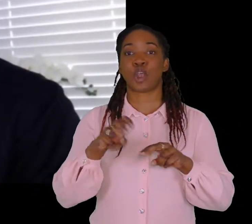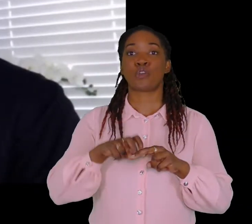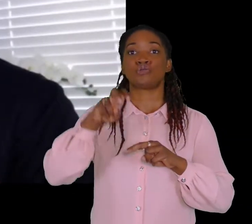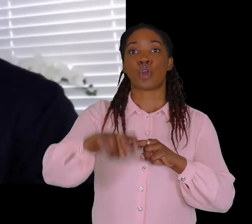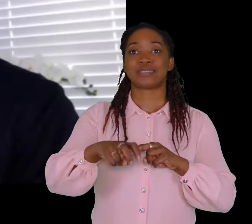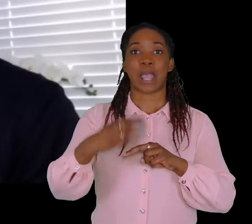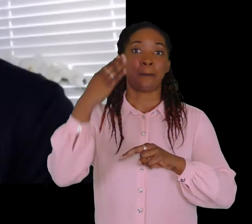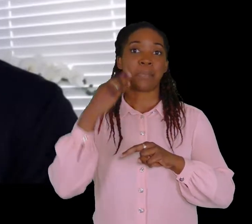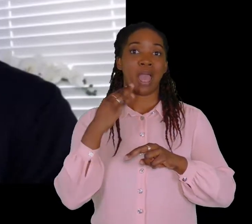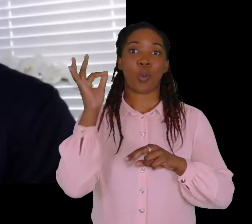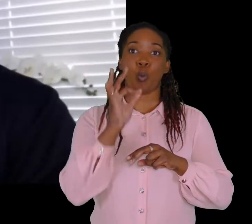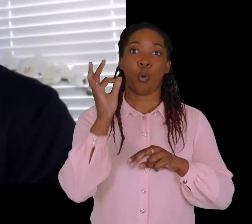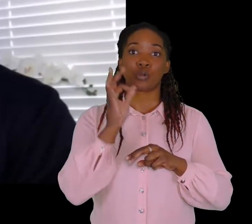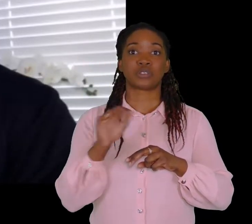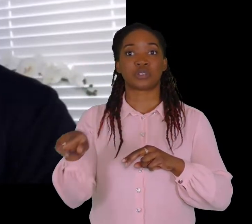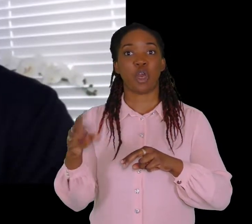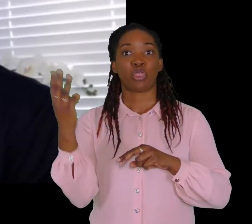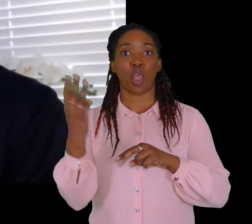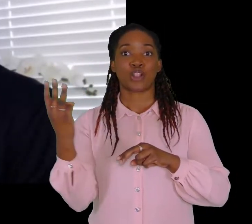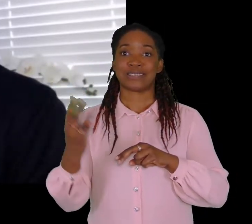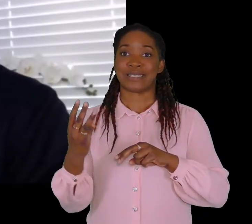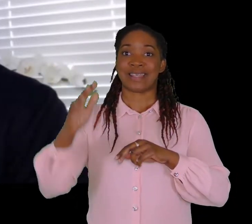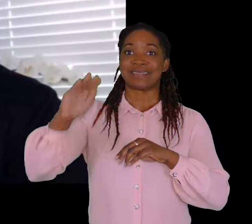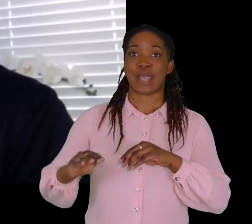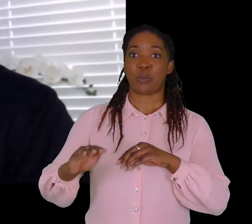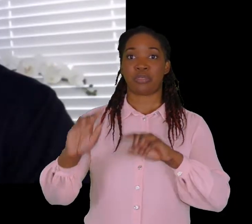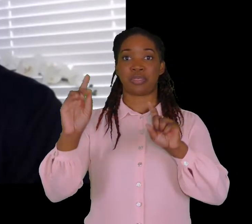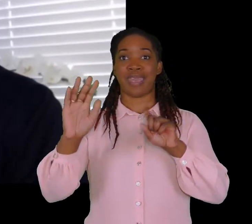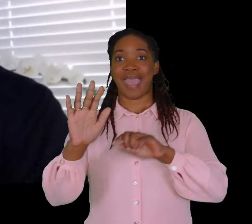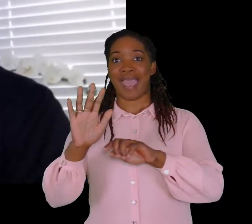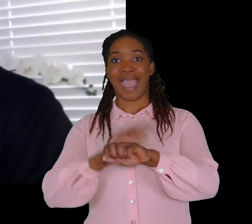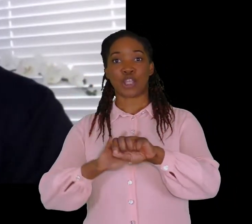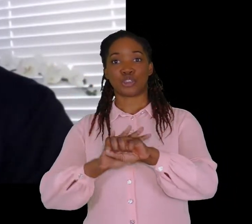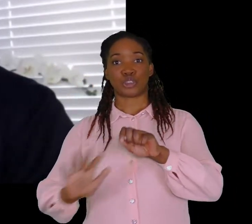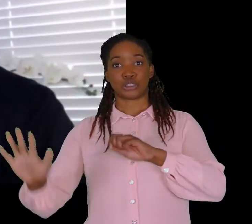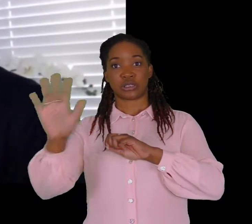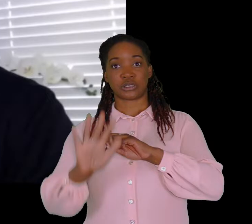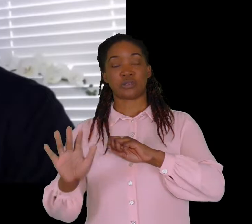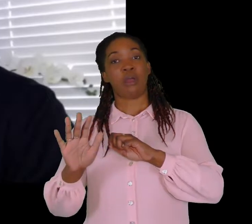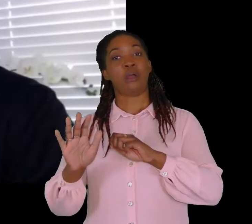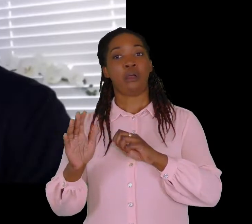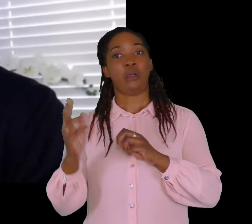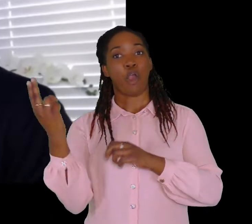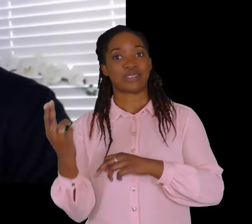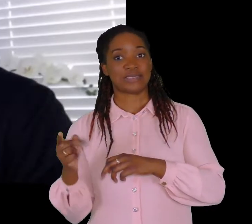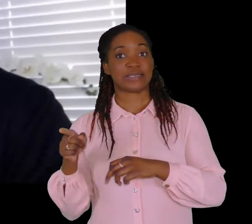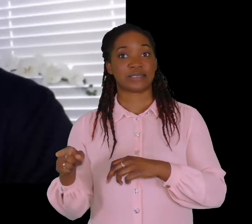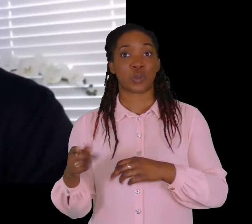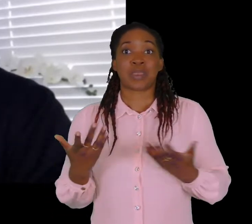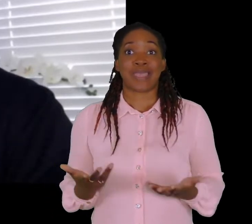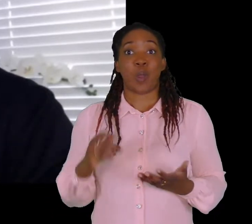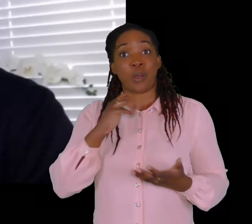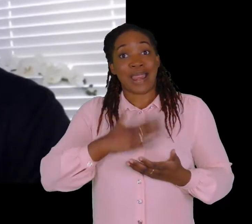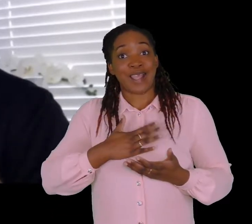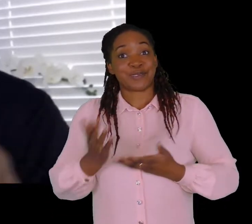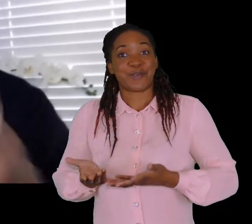Waters, an exhibition by 13 South Asian artists, which I will try and talk about later on. Now I'd like to